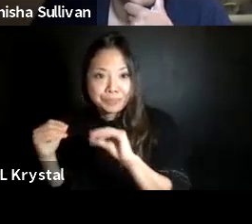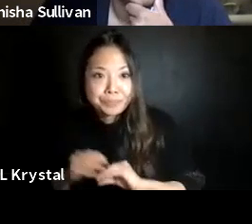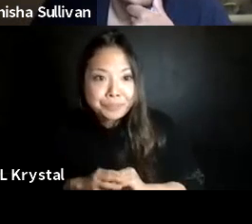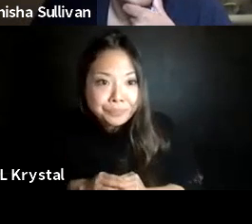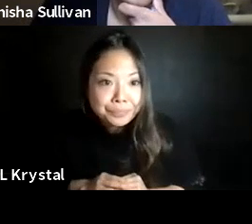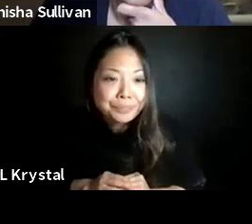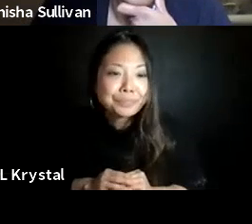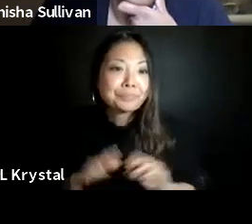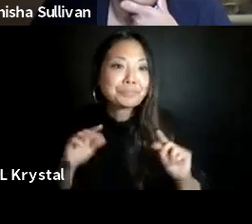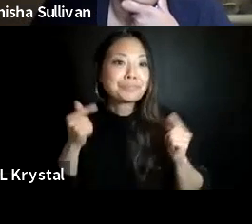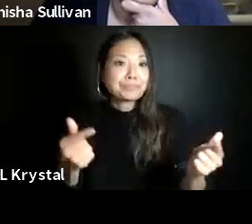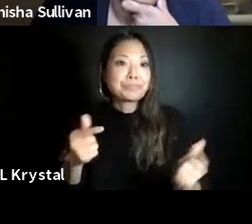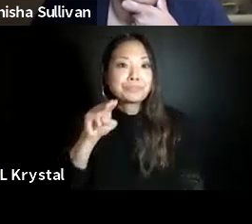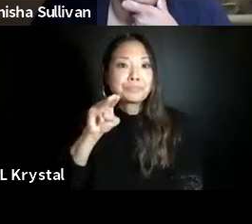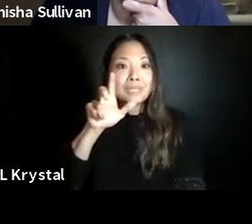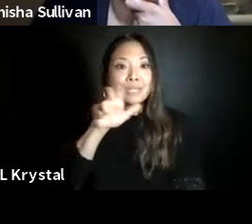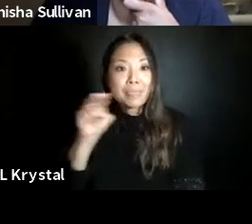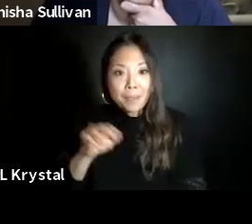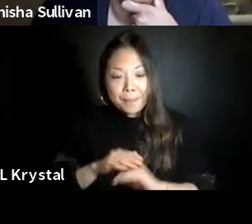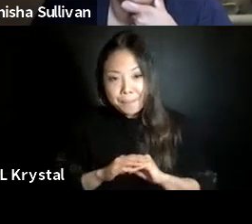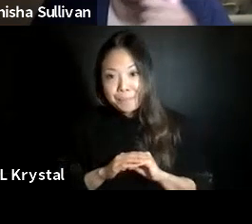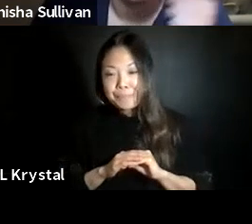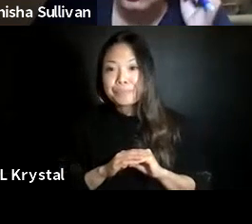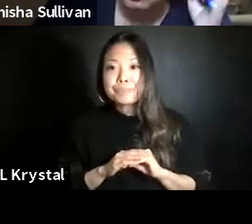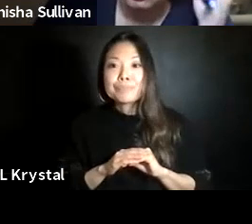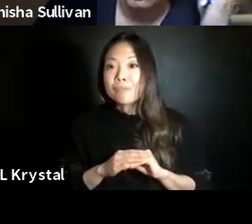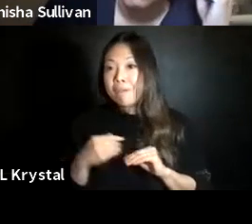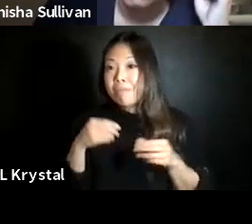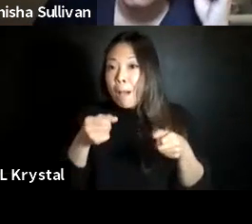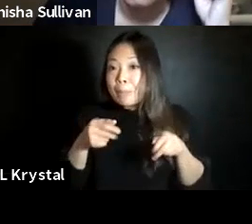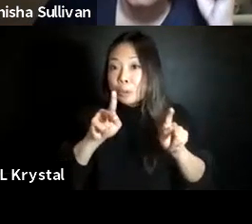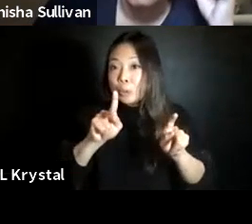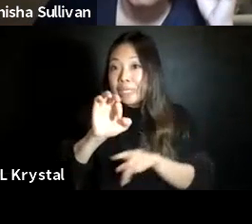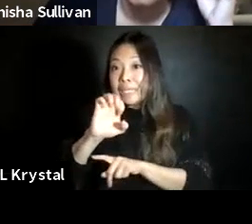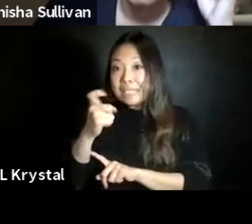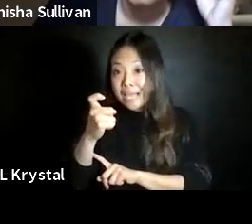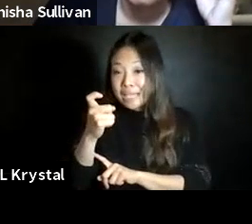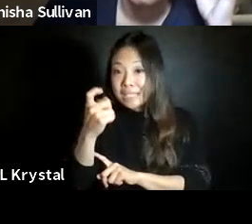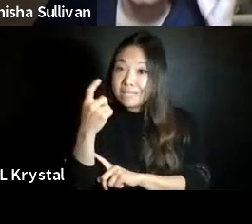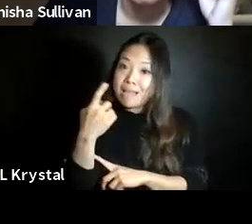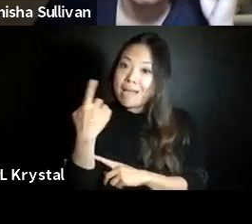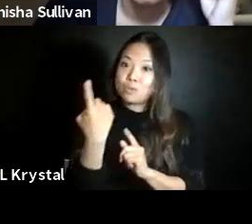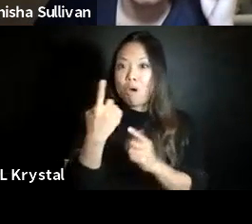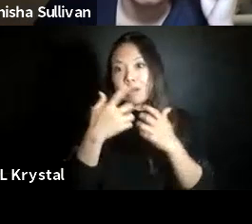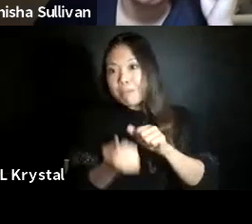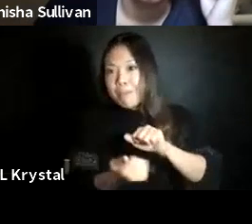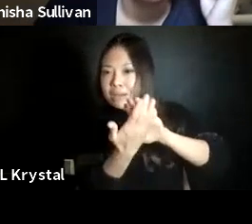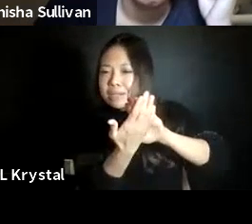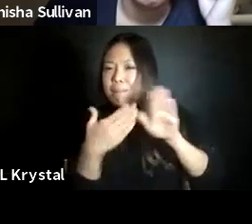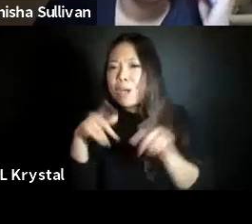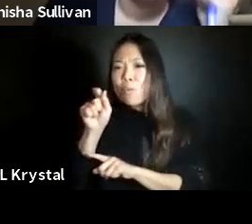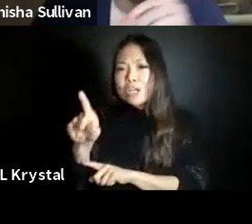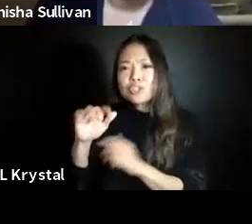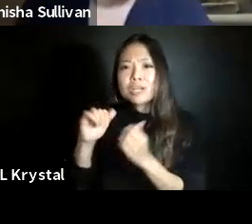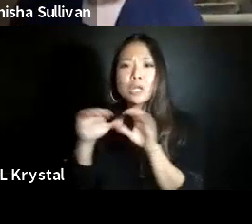to utilizing the opportunity index as one of the mechanisms, which is how do we do that for the non-BPS schools? Because the